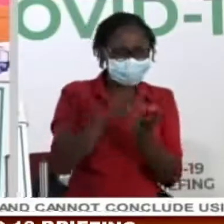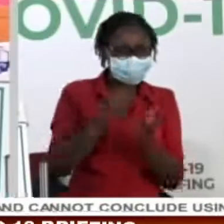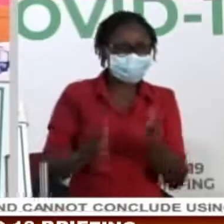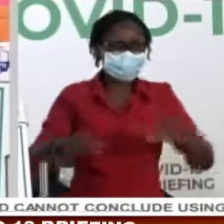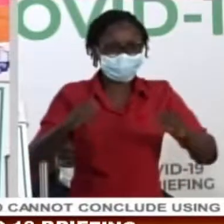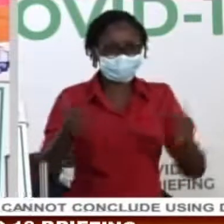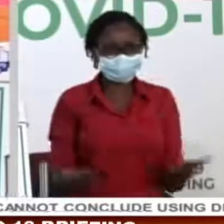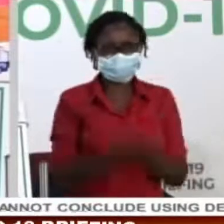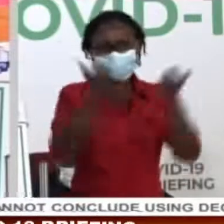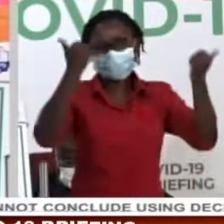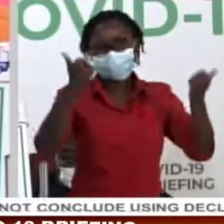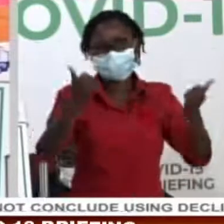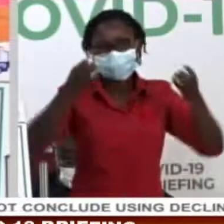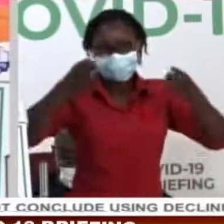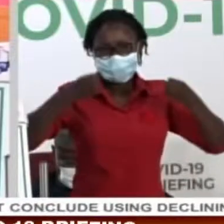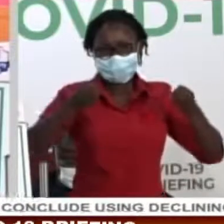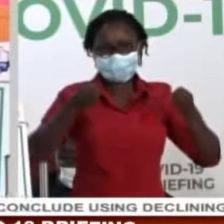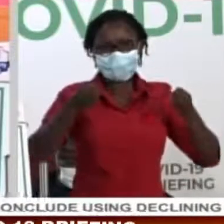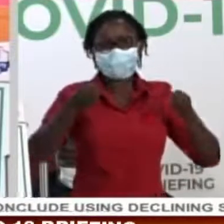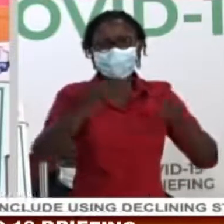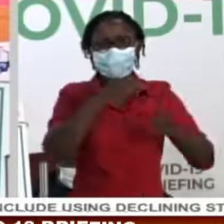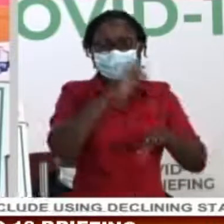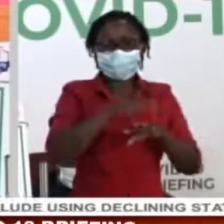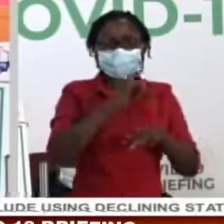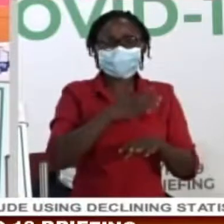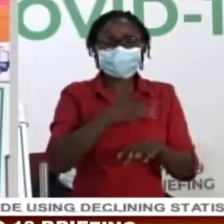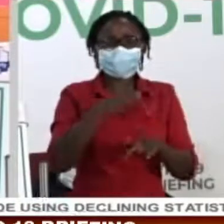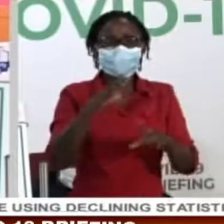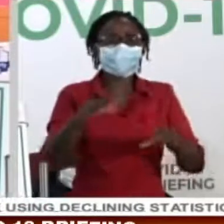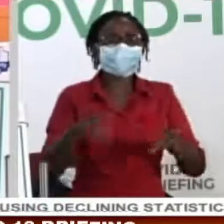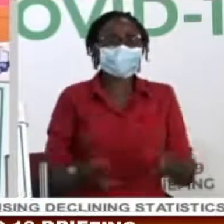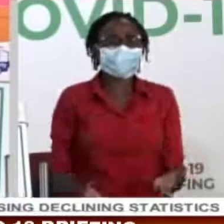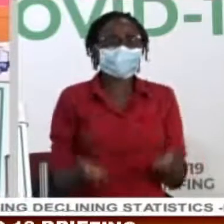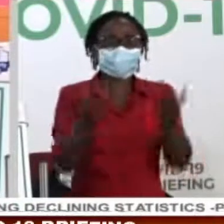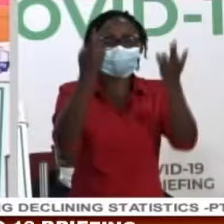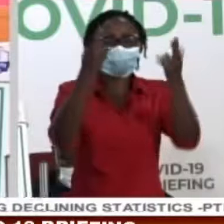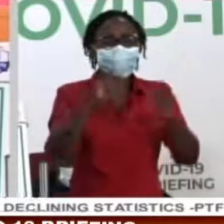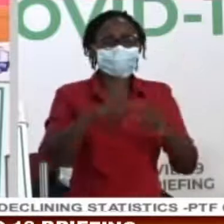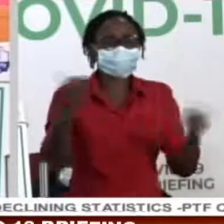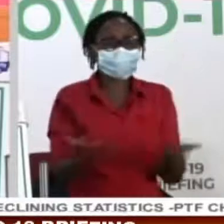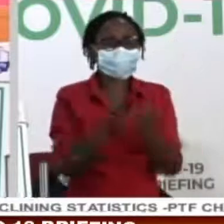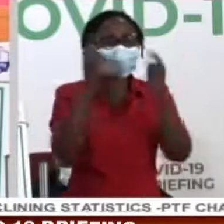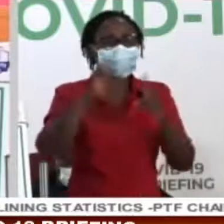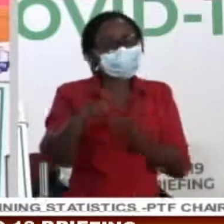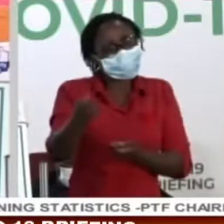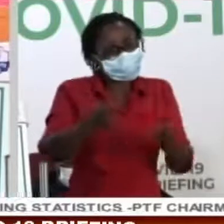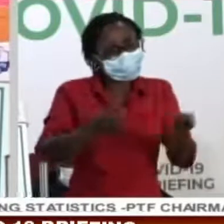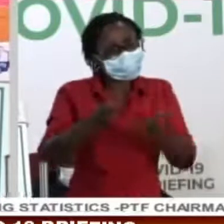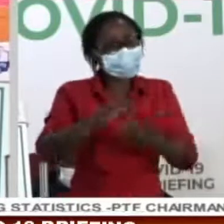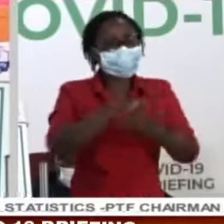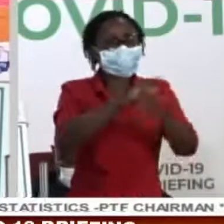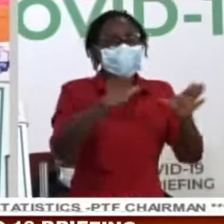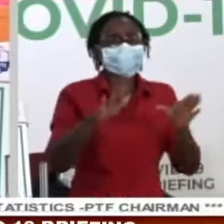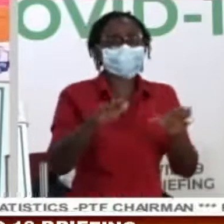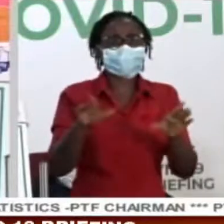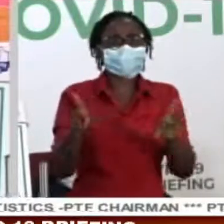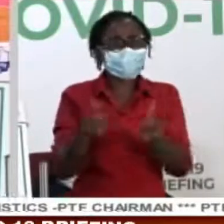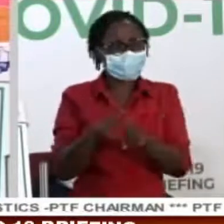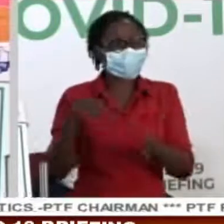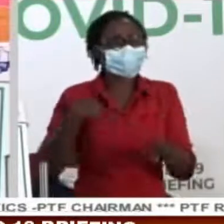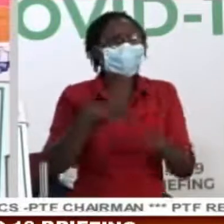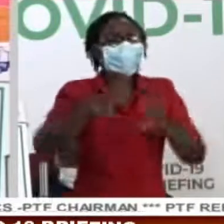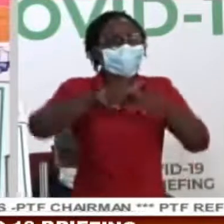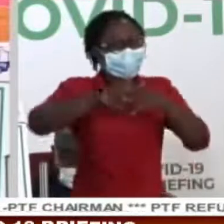to mitigate the effects and take up the challenge of keeping control of COVID-19 as we